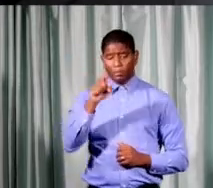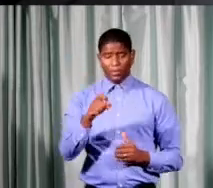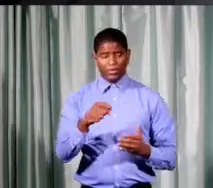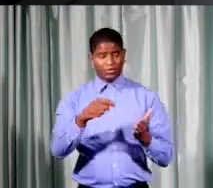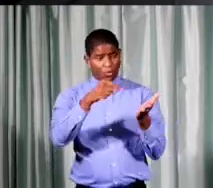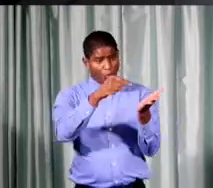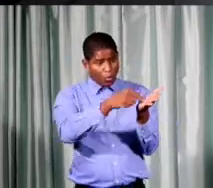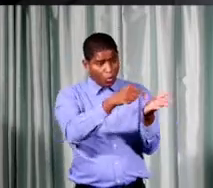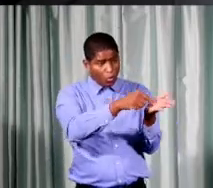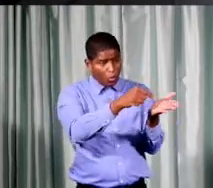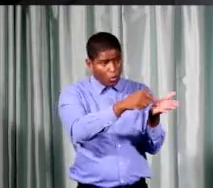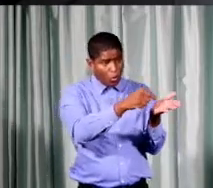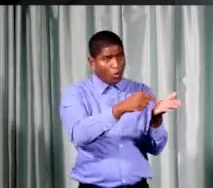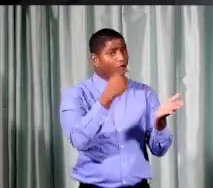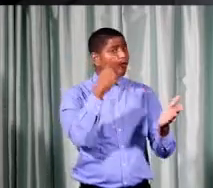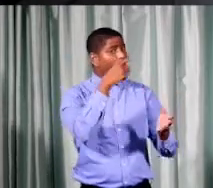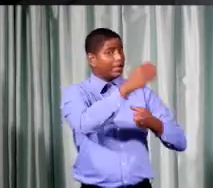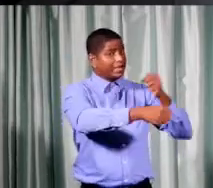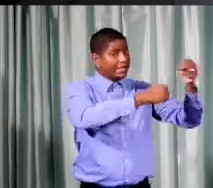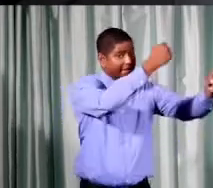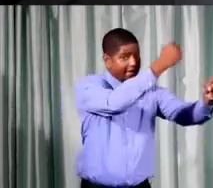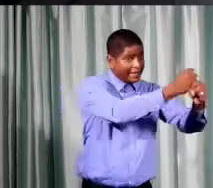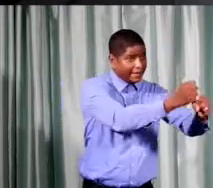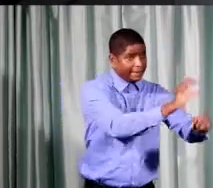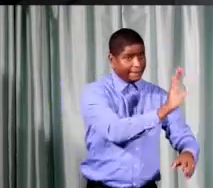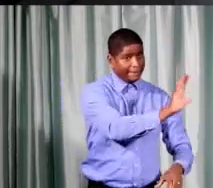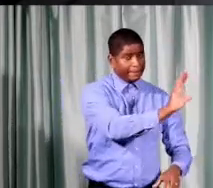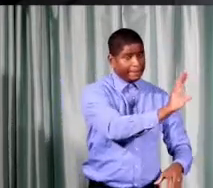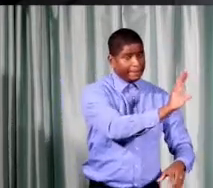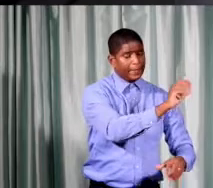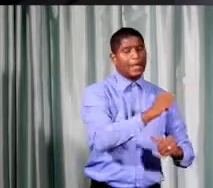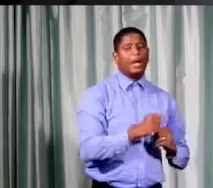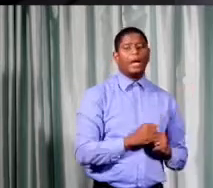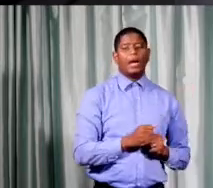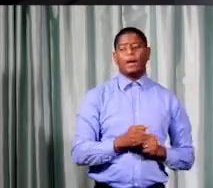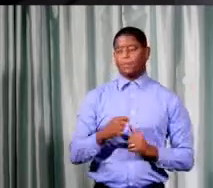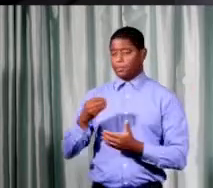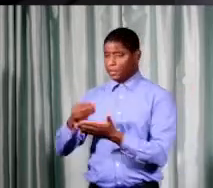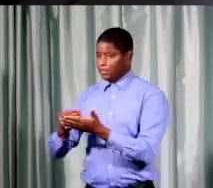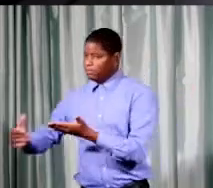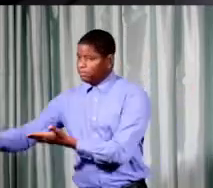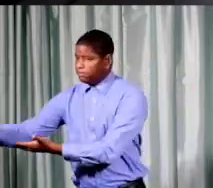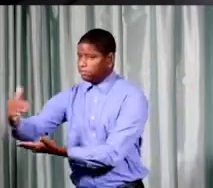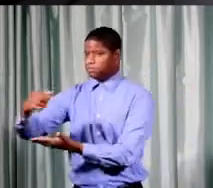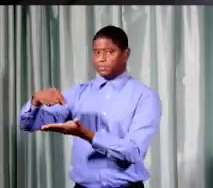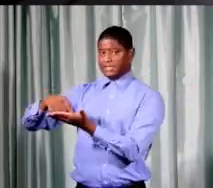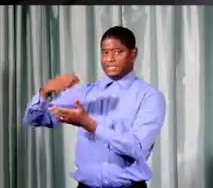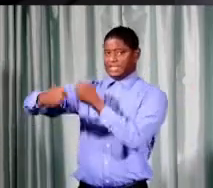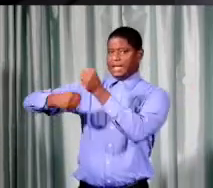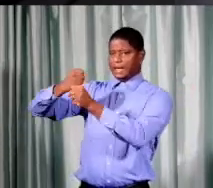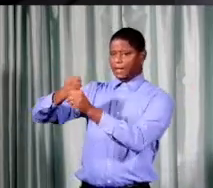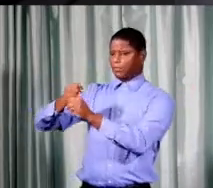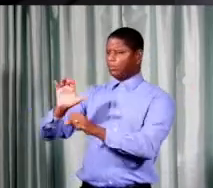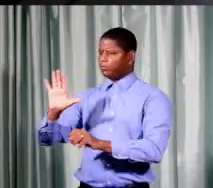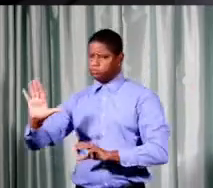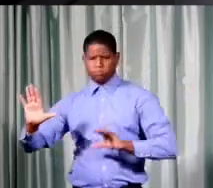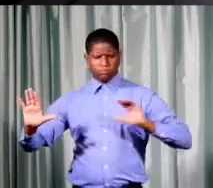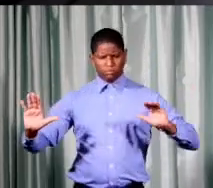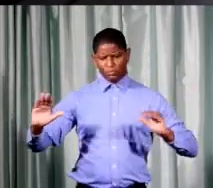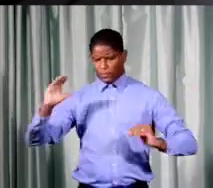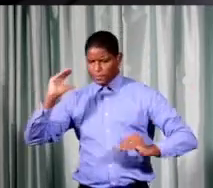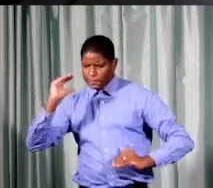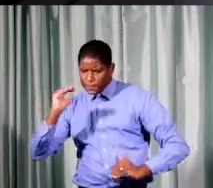incurred this year with the revenue generated this year. So, if bills have